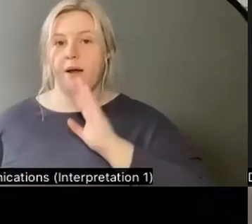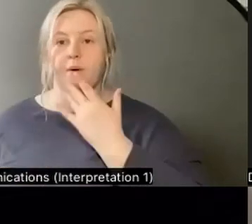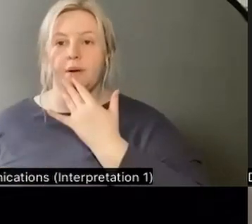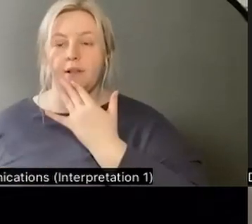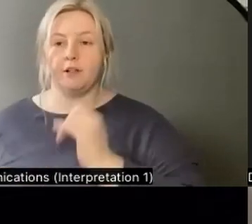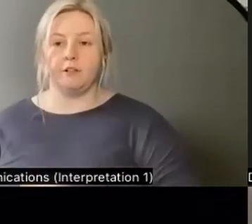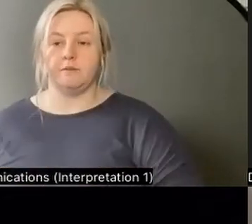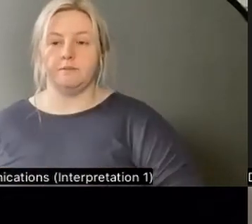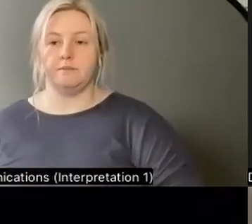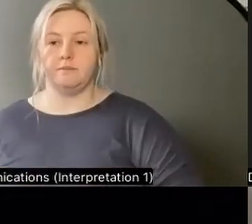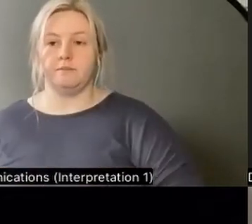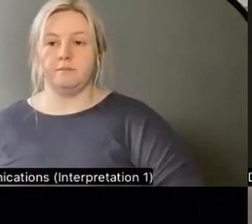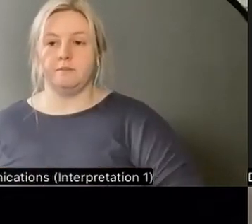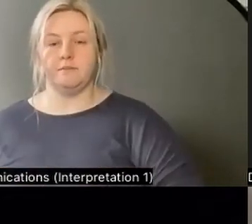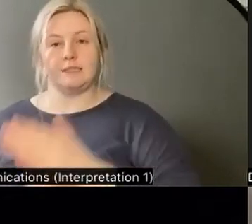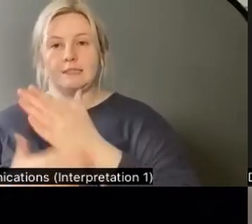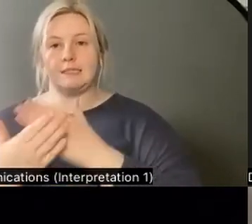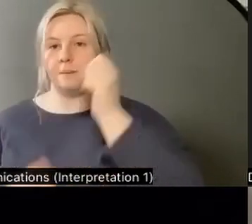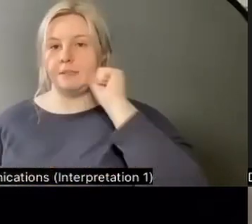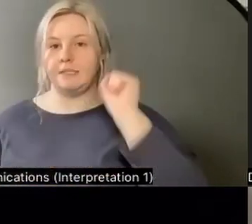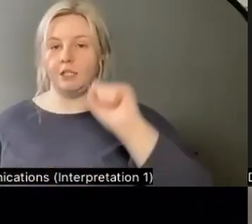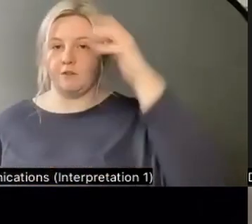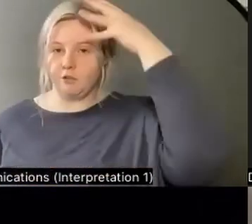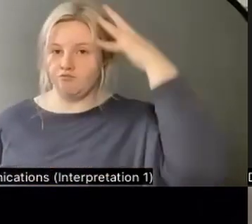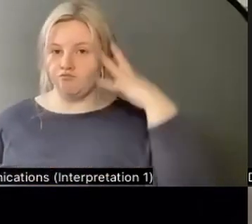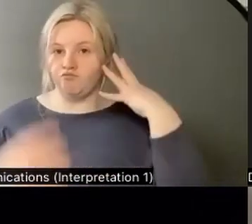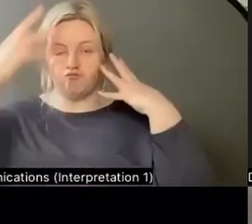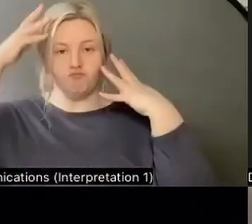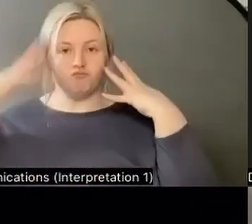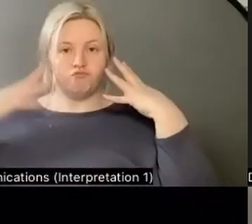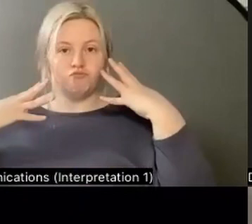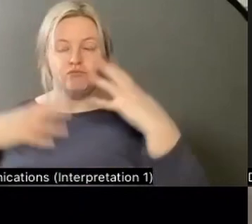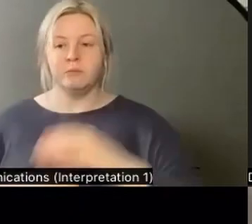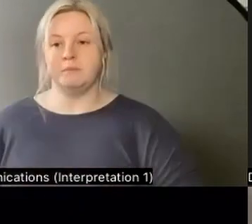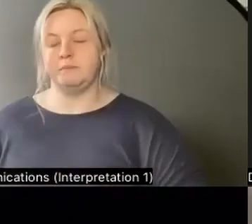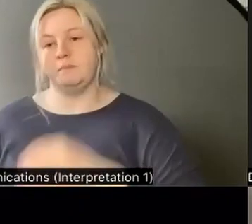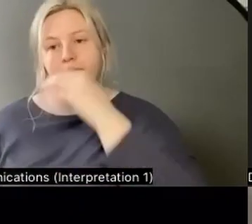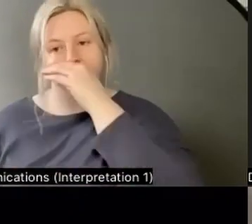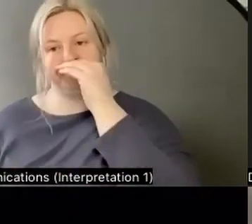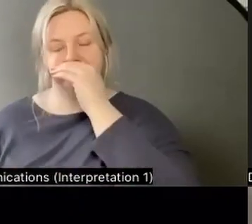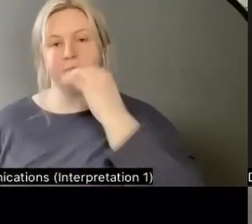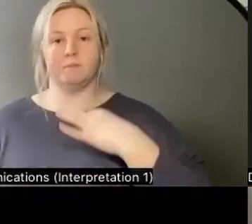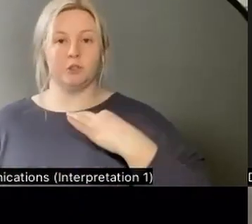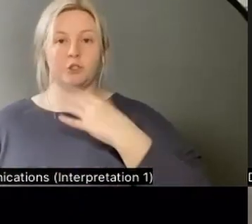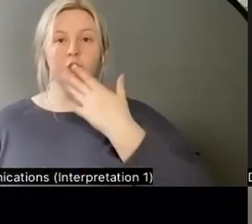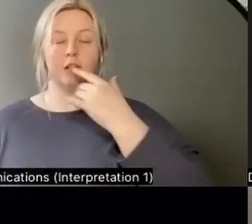nice silver streaks. I'm wearing a black shirt